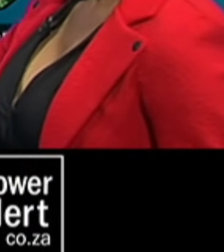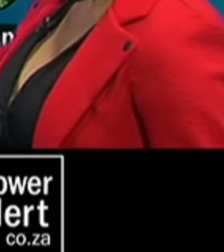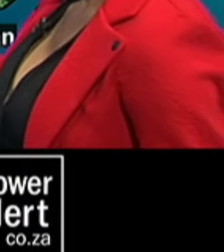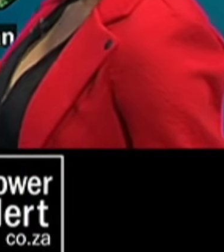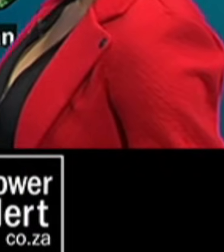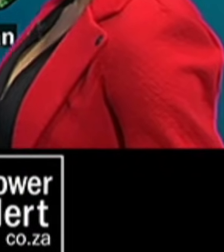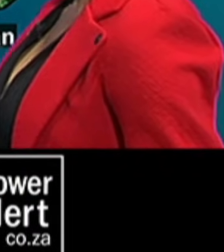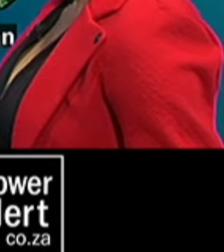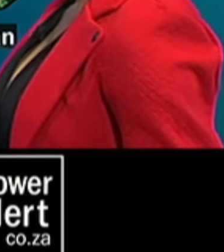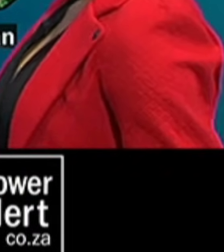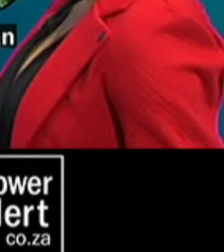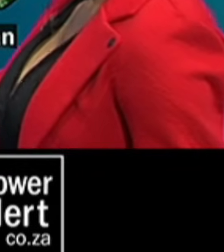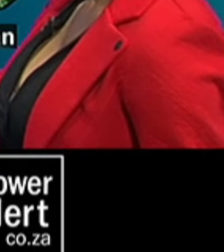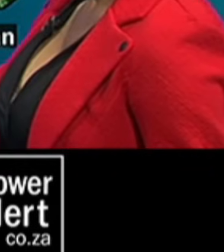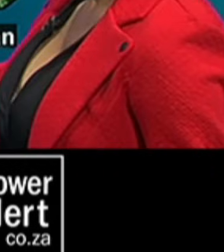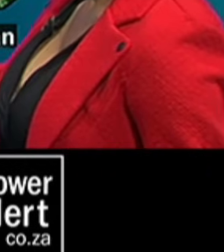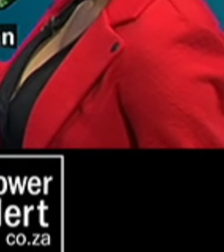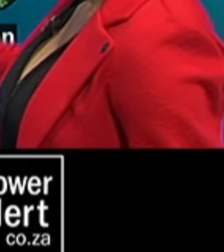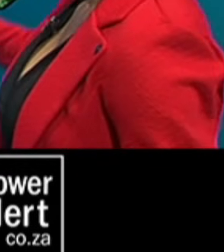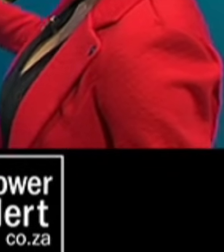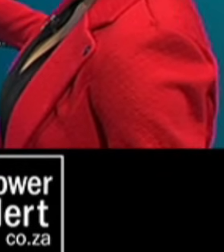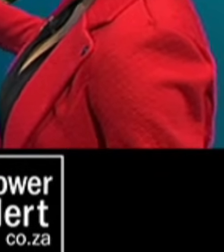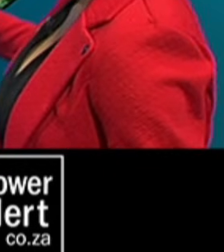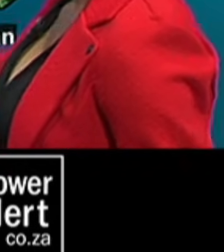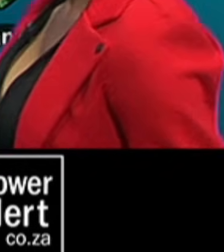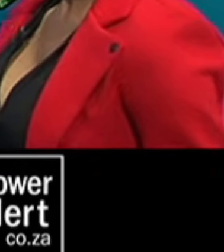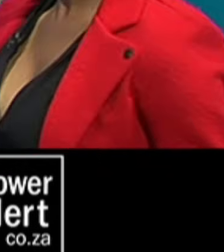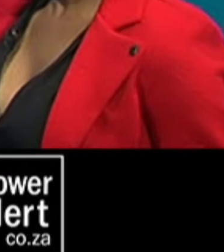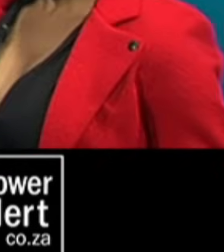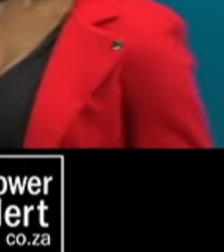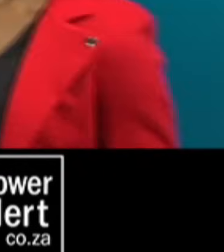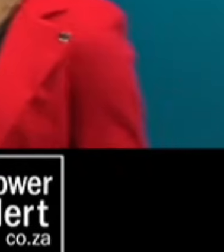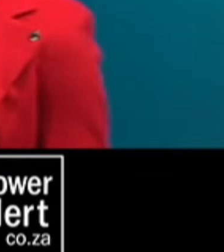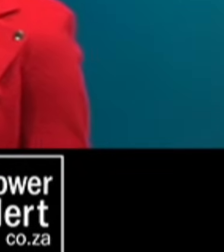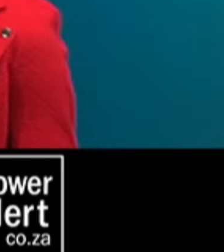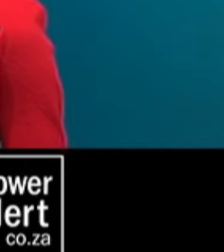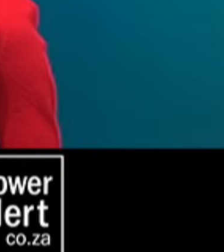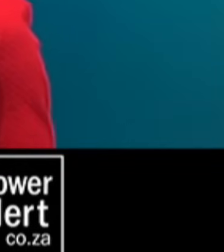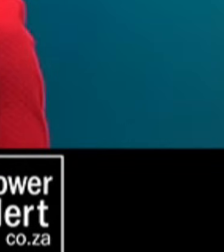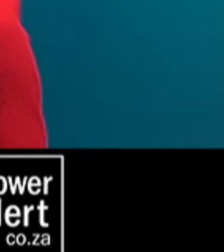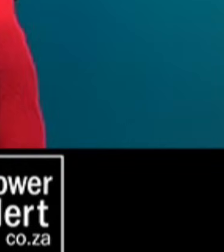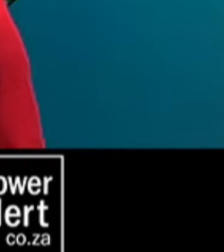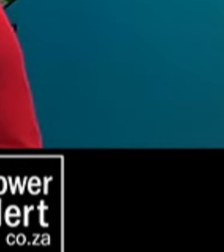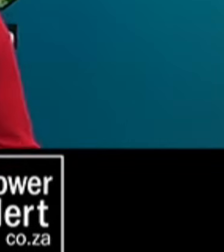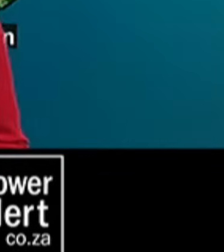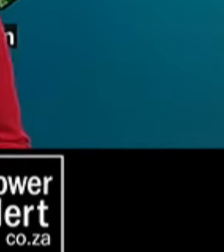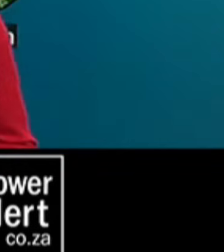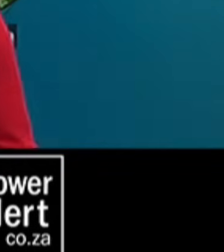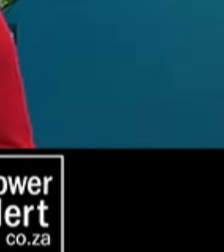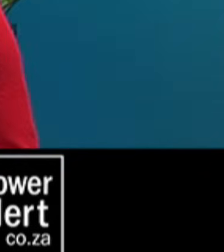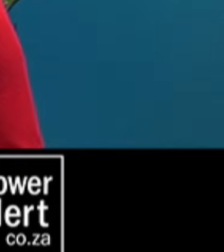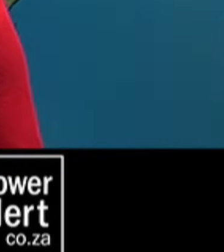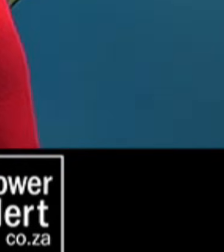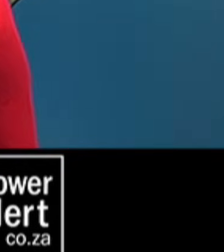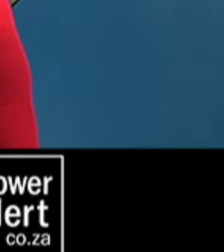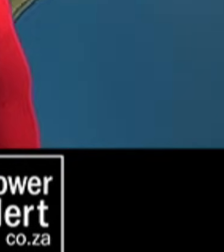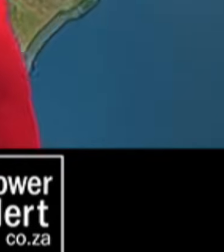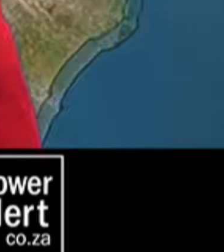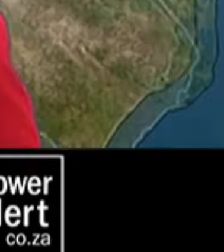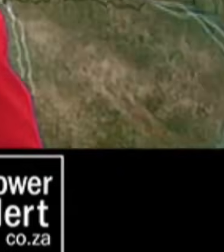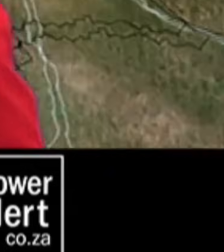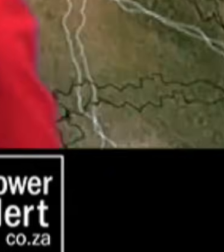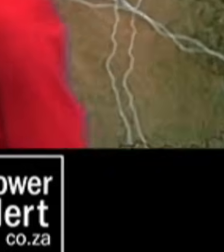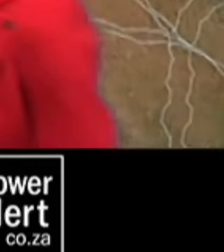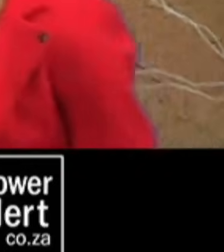maatla ka dibe di na le gone go tswelela mo karolong ya Free State go ya ka karolong ya KwaZulu-Natal lebella ka bophirima jwa naga e tla nna le gone go aparelwa ke melelo